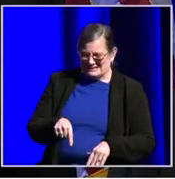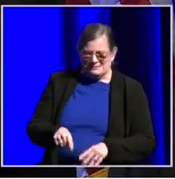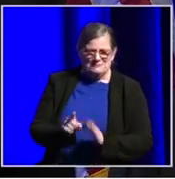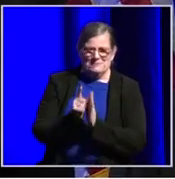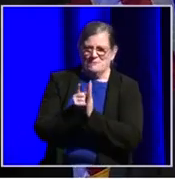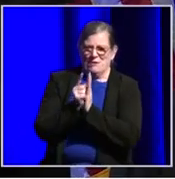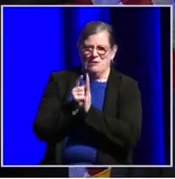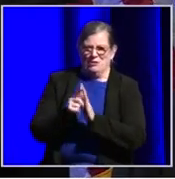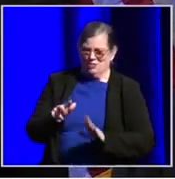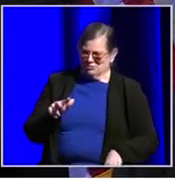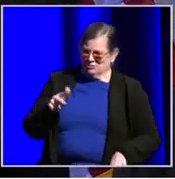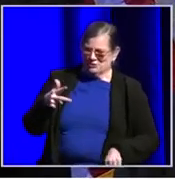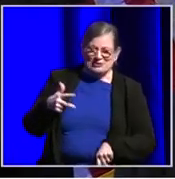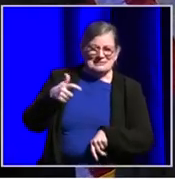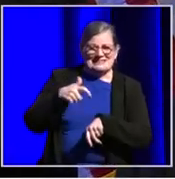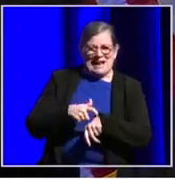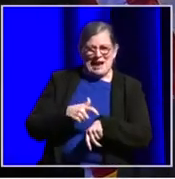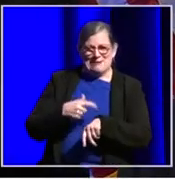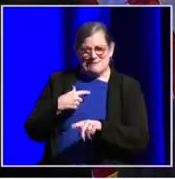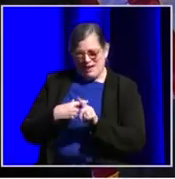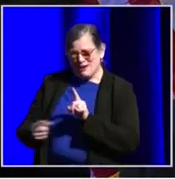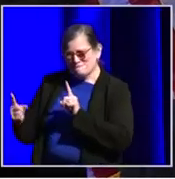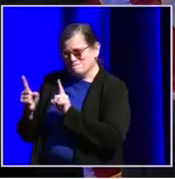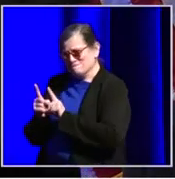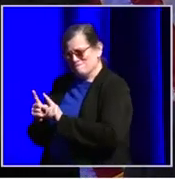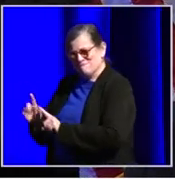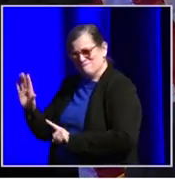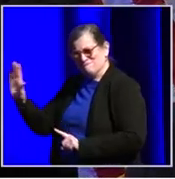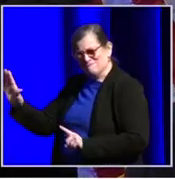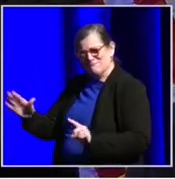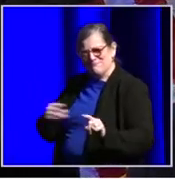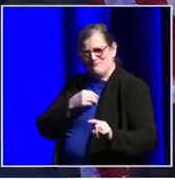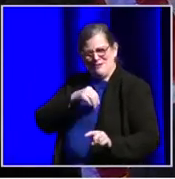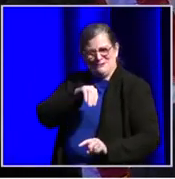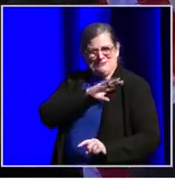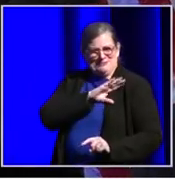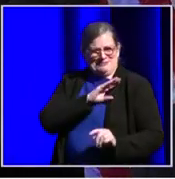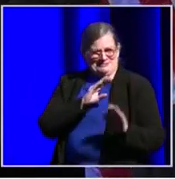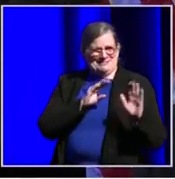term as mayor of the District of Columbia.